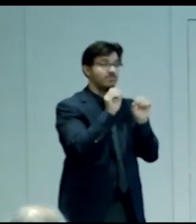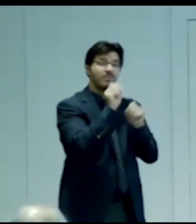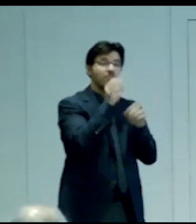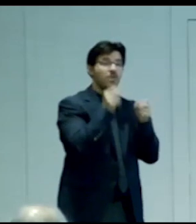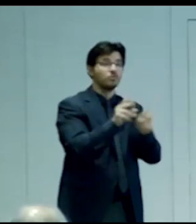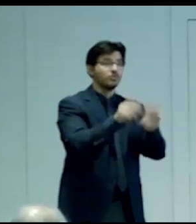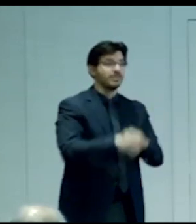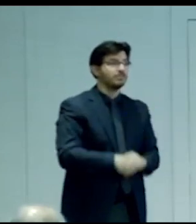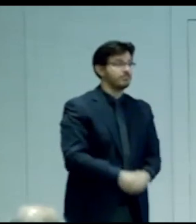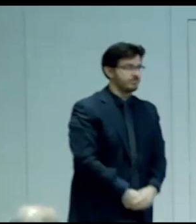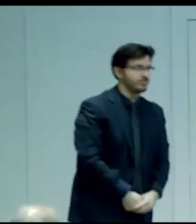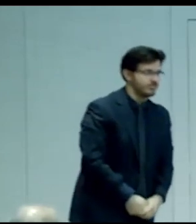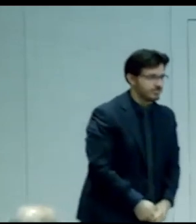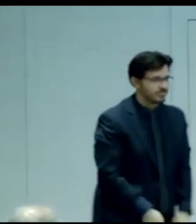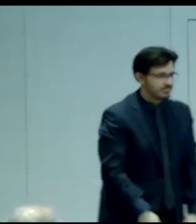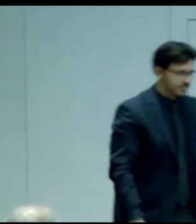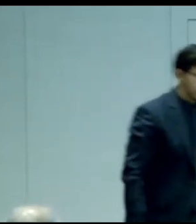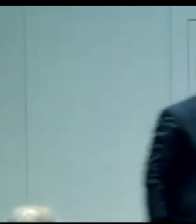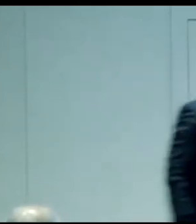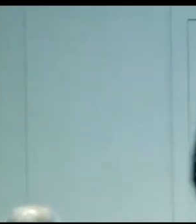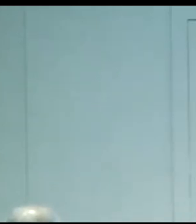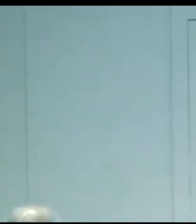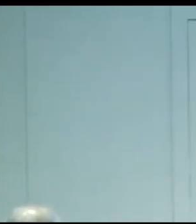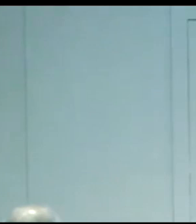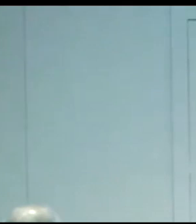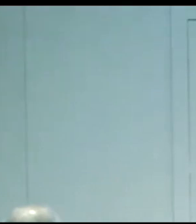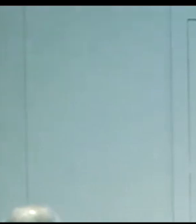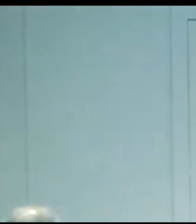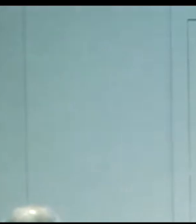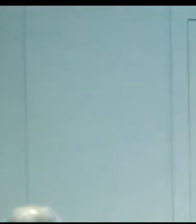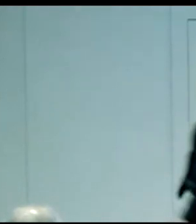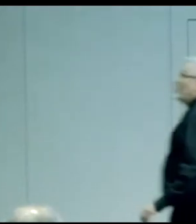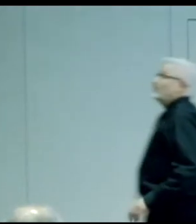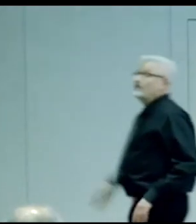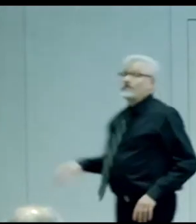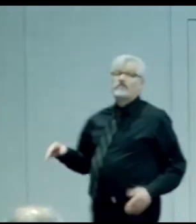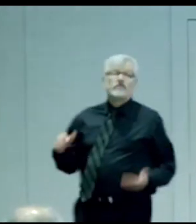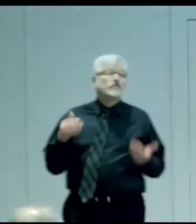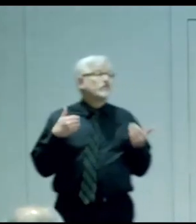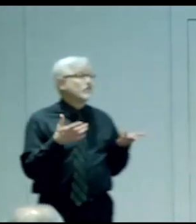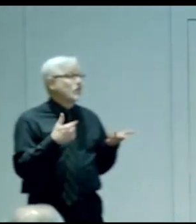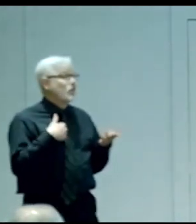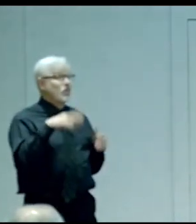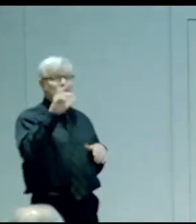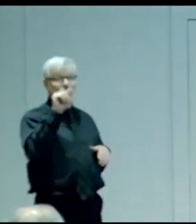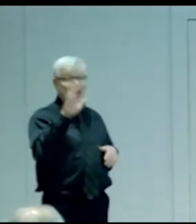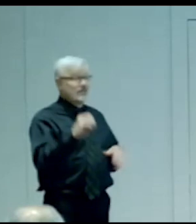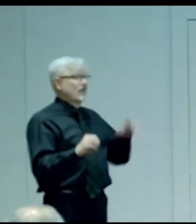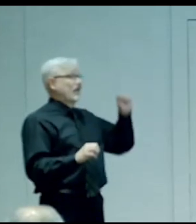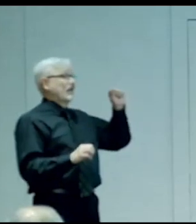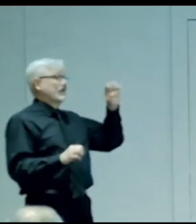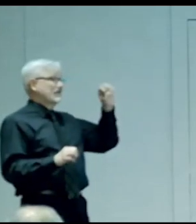So I ran the analysis, taking out race and SES, and replaced it by